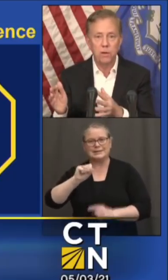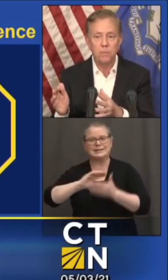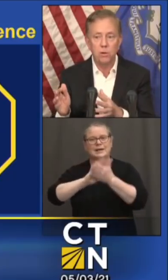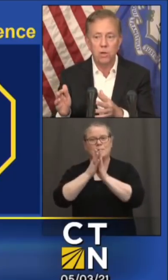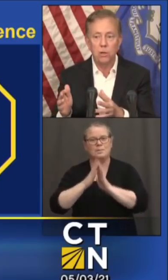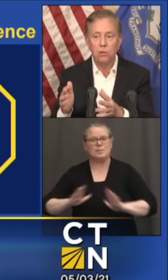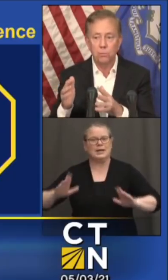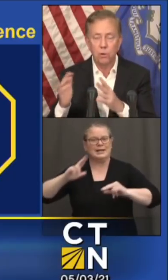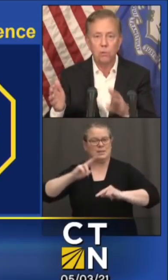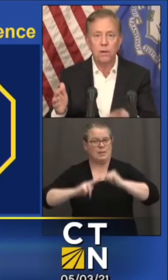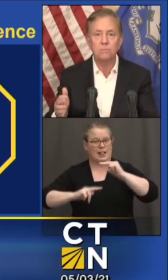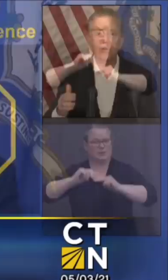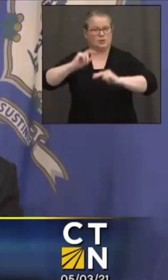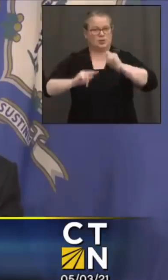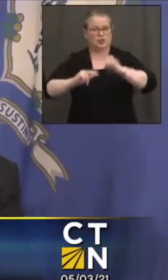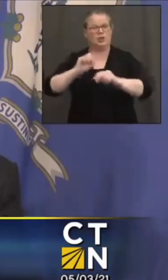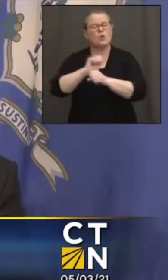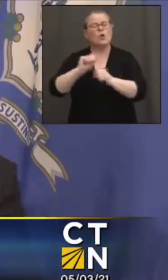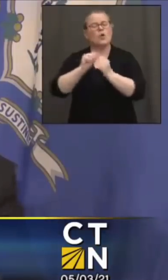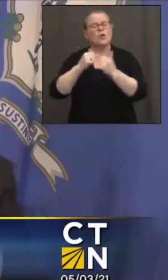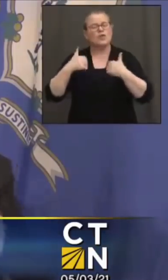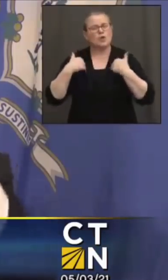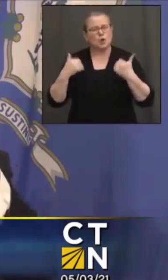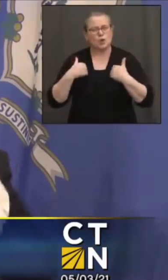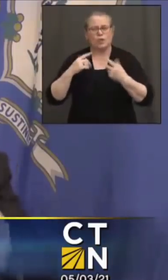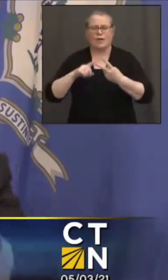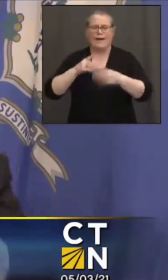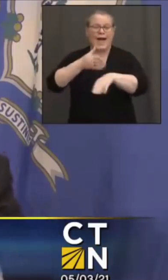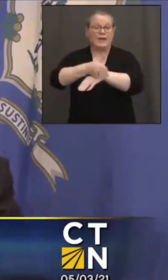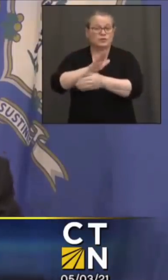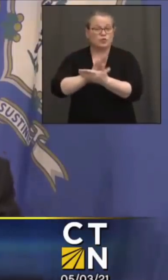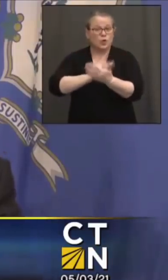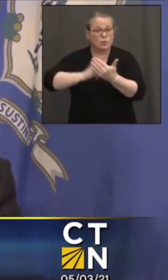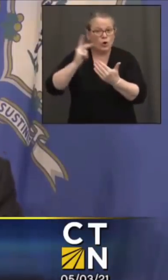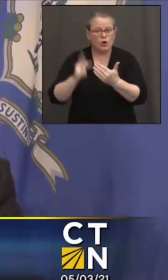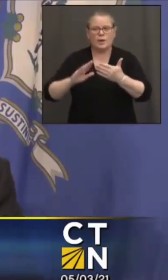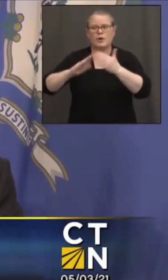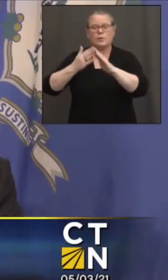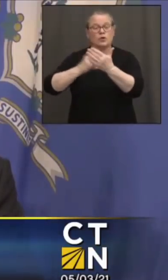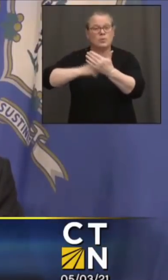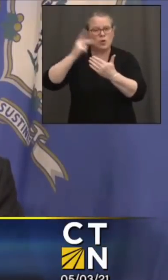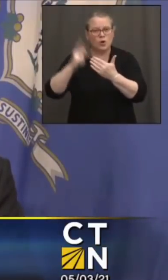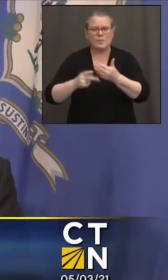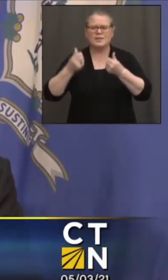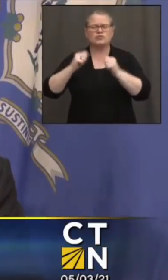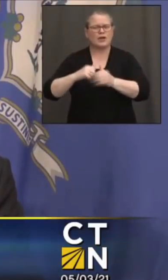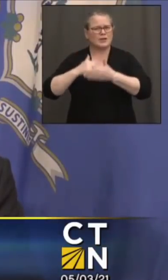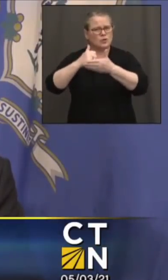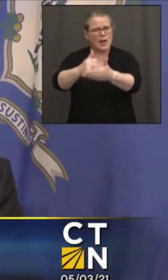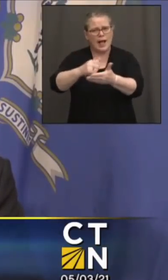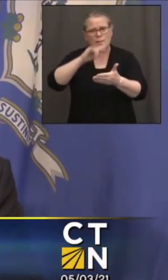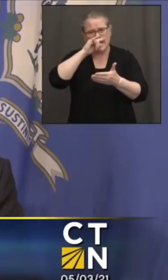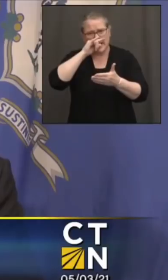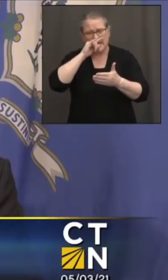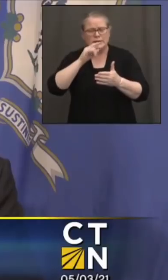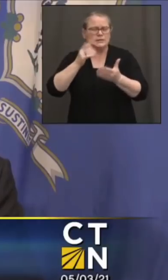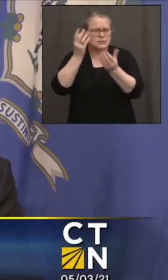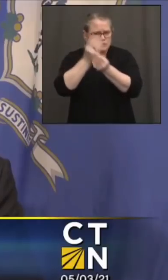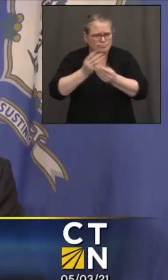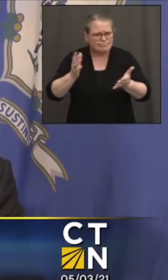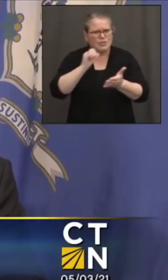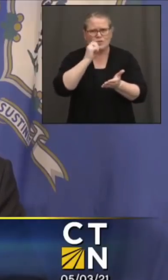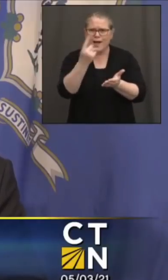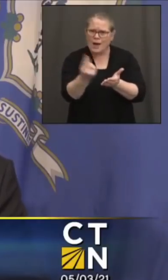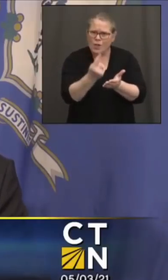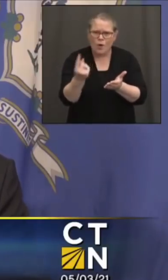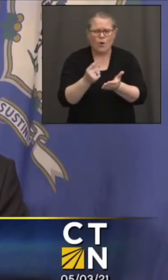They have the community youth programs. They're doing everything they can to lower the temperature, reach out to kids, let them know they're not alone, and make